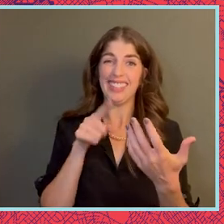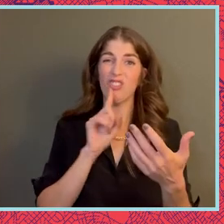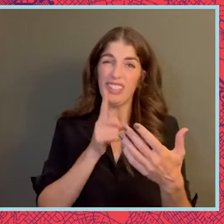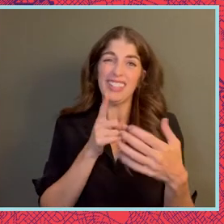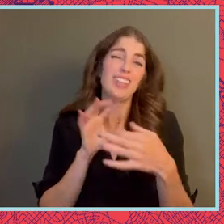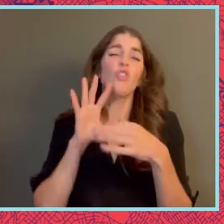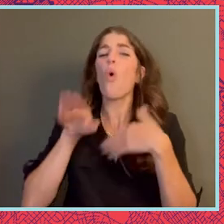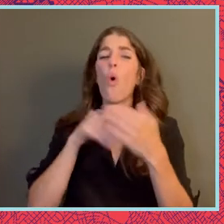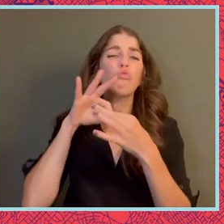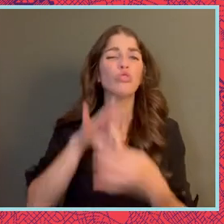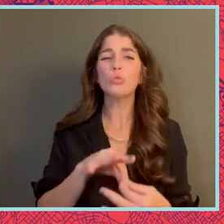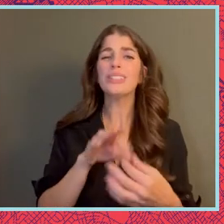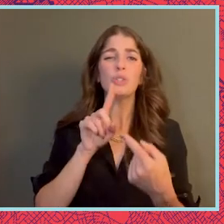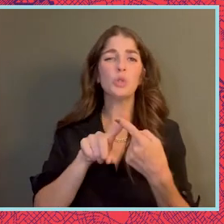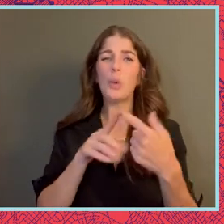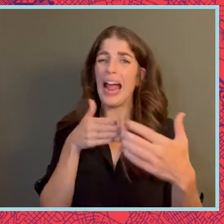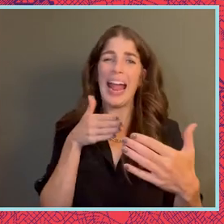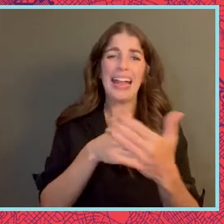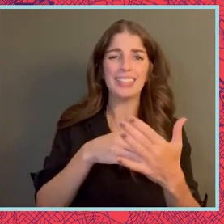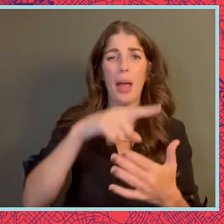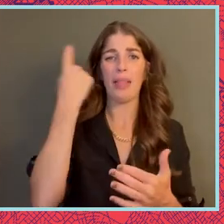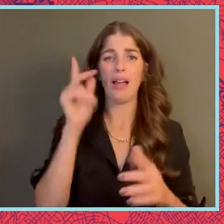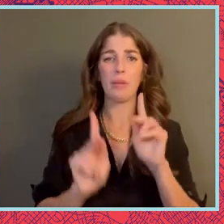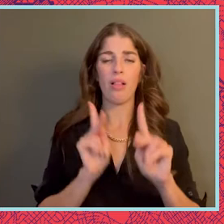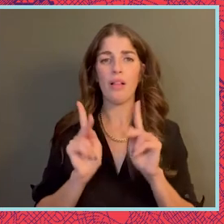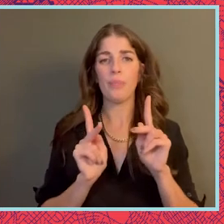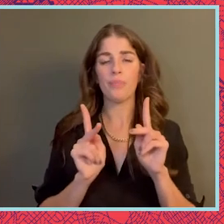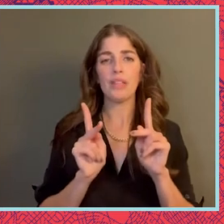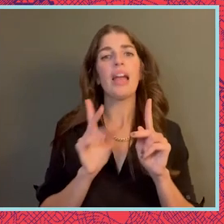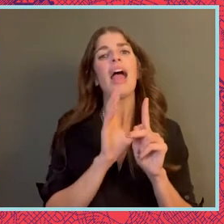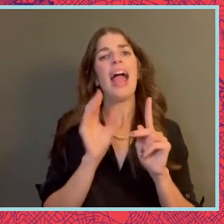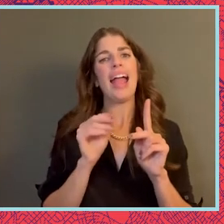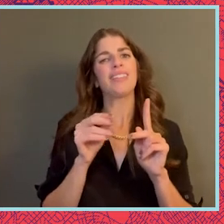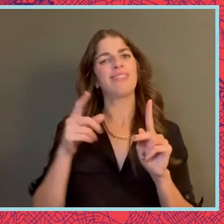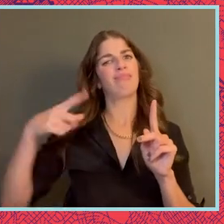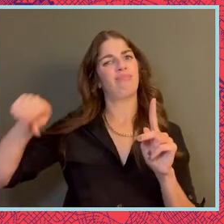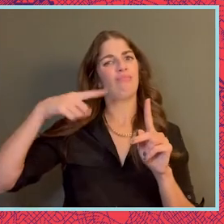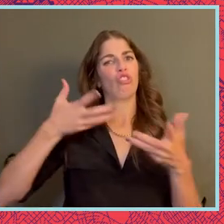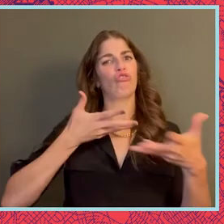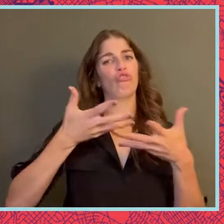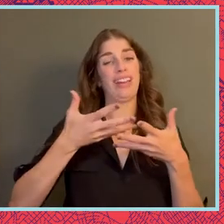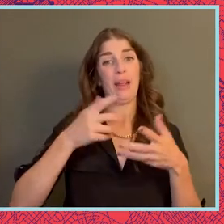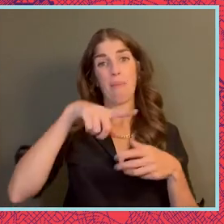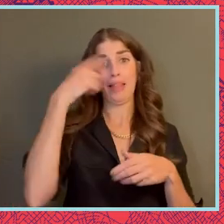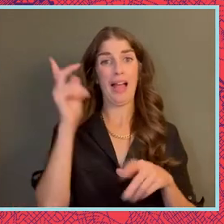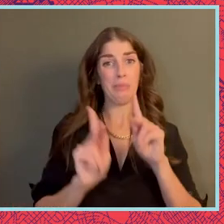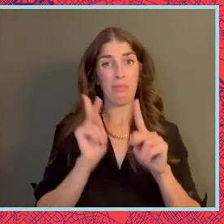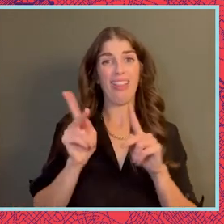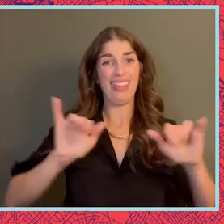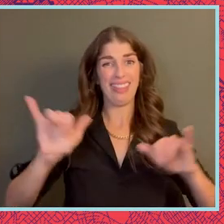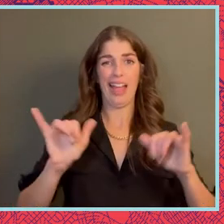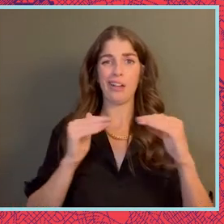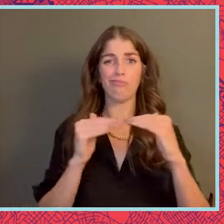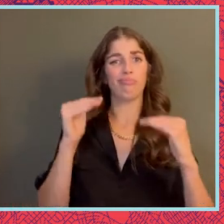in anti-Blackness, making sure that Black people are treated as a substratum of society, which is a quote from